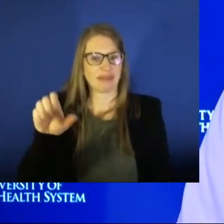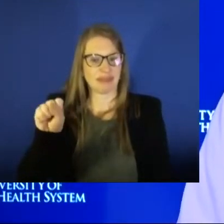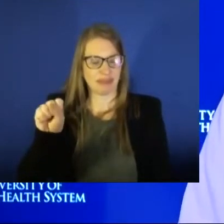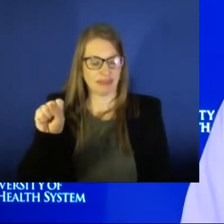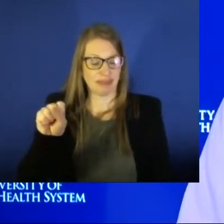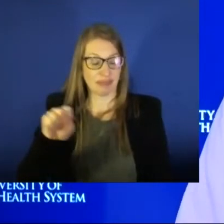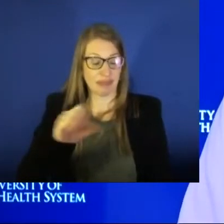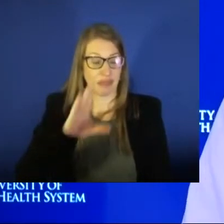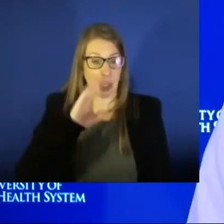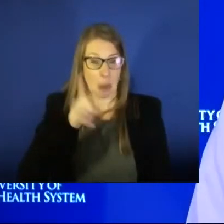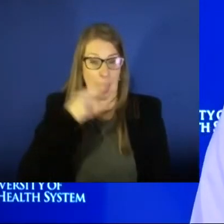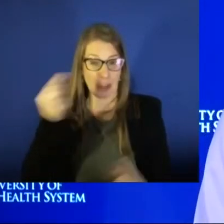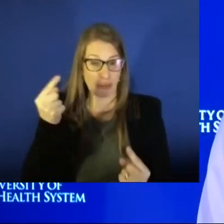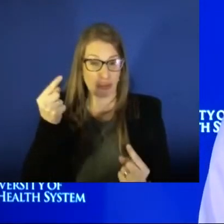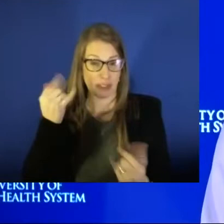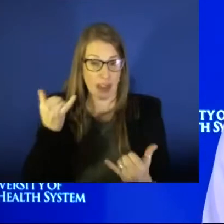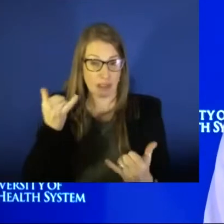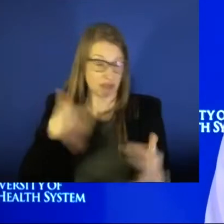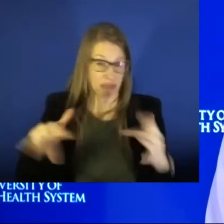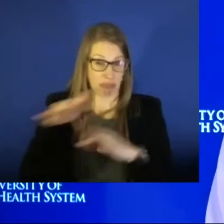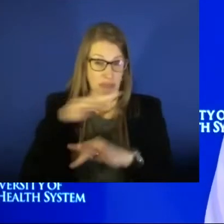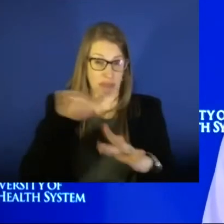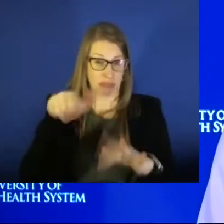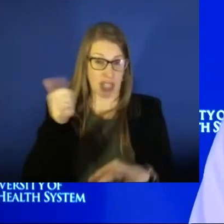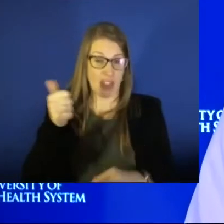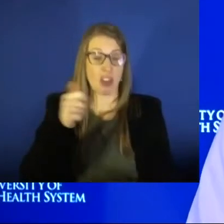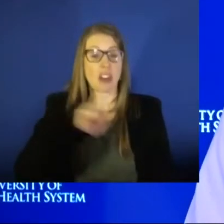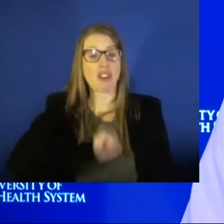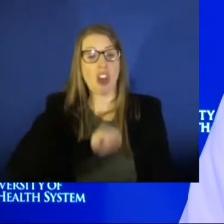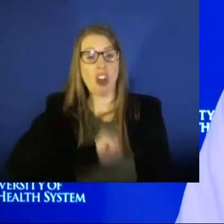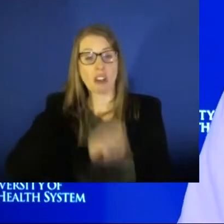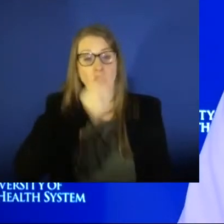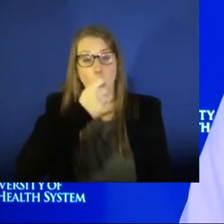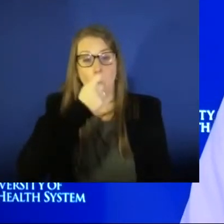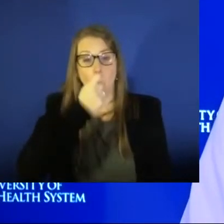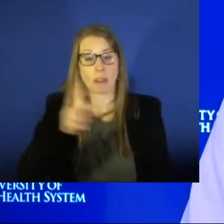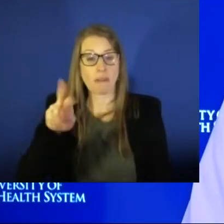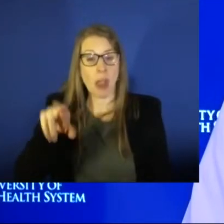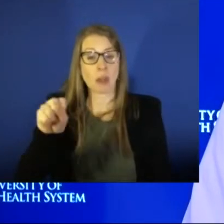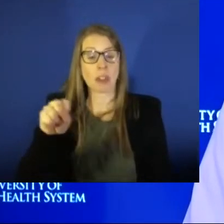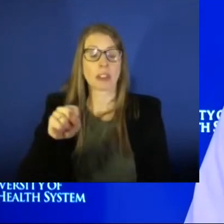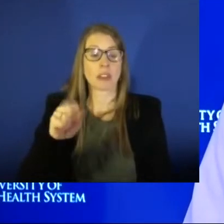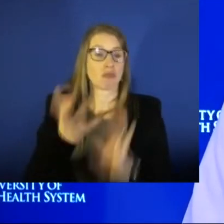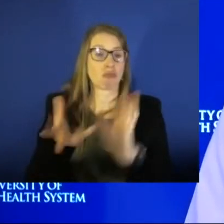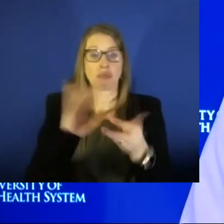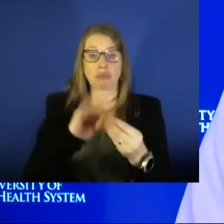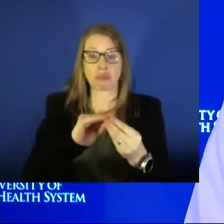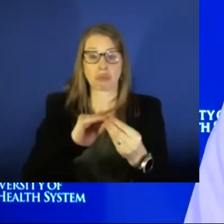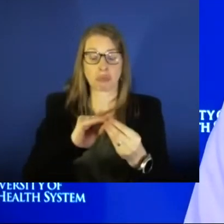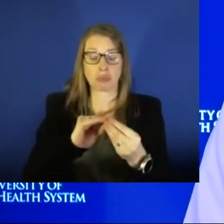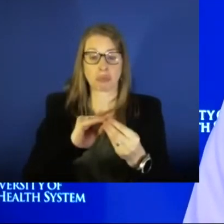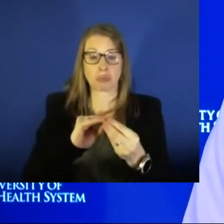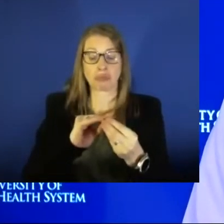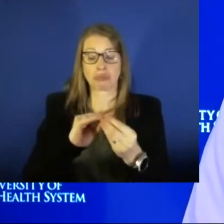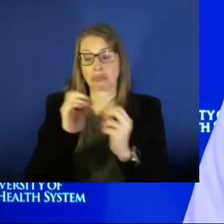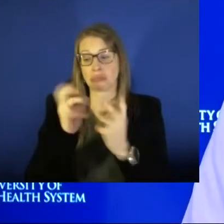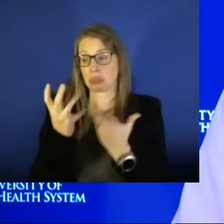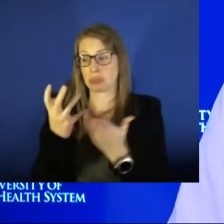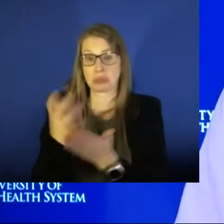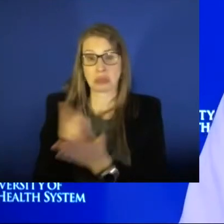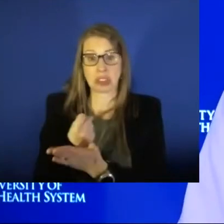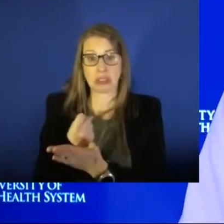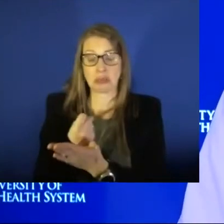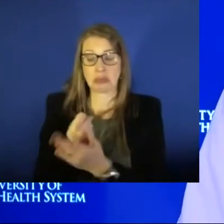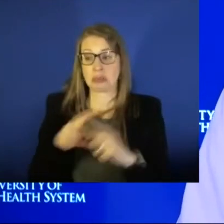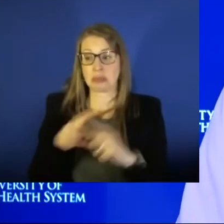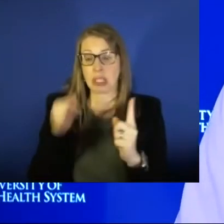are significant circulation of other cough and cold viruses. Overall, it's different to ascertain, but if you think you are having symptoms,